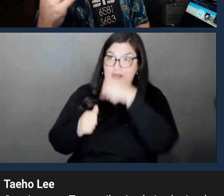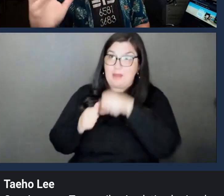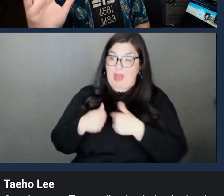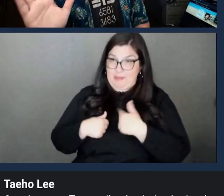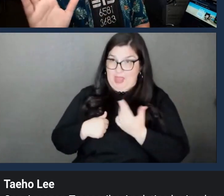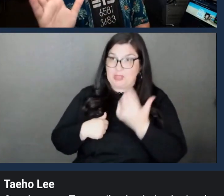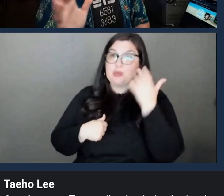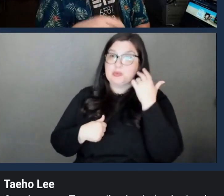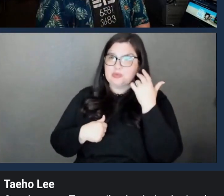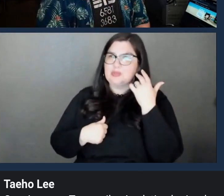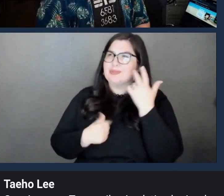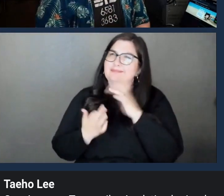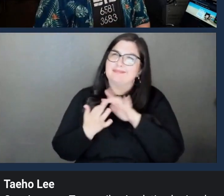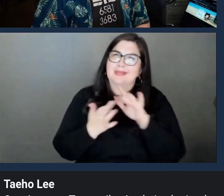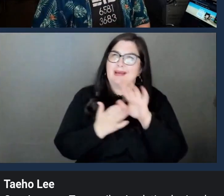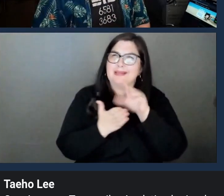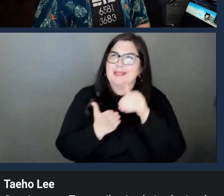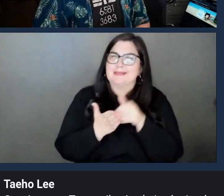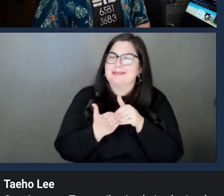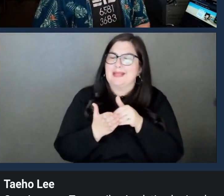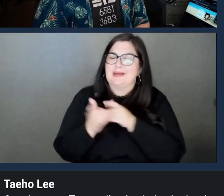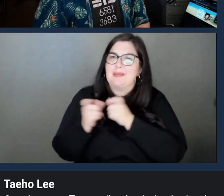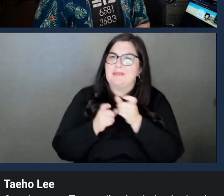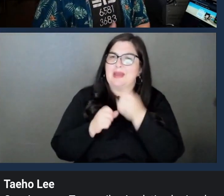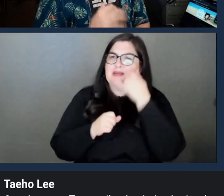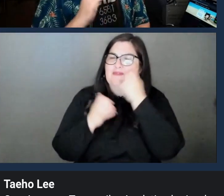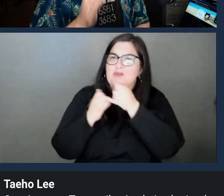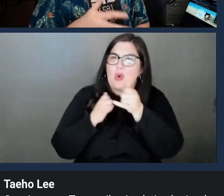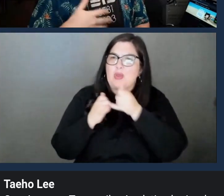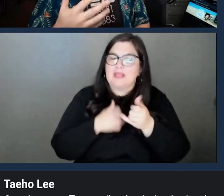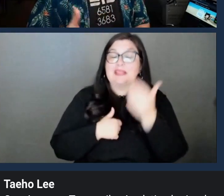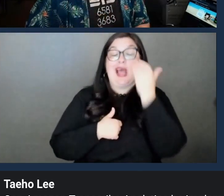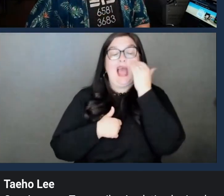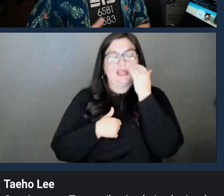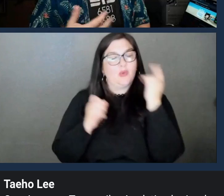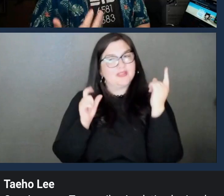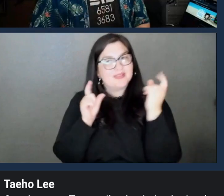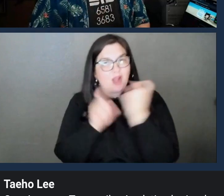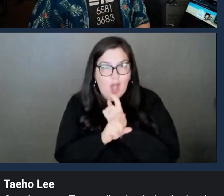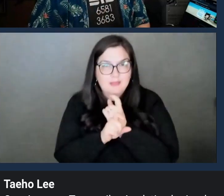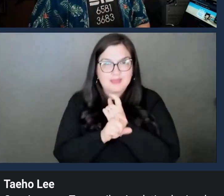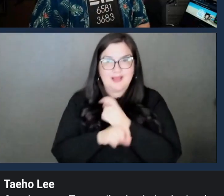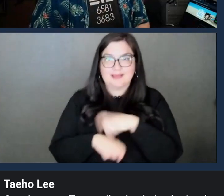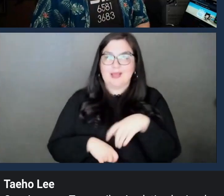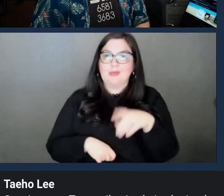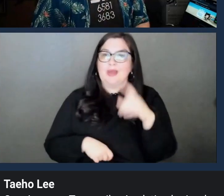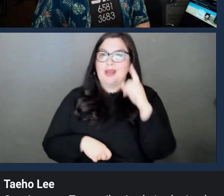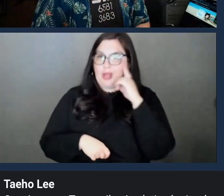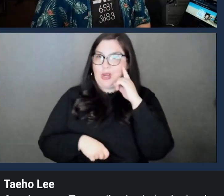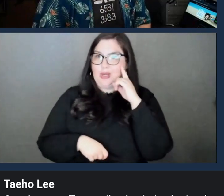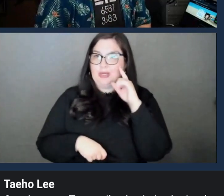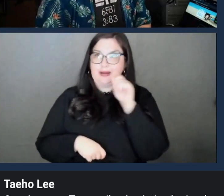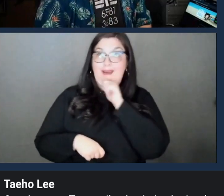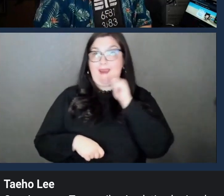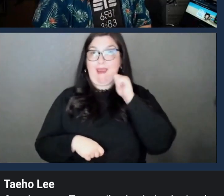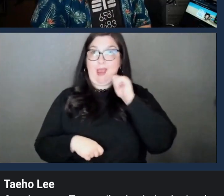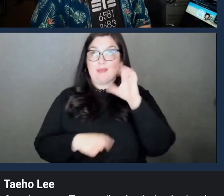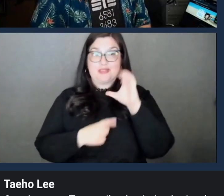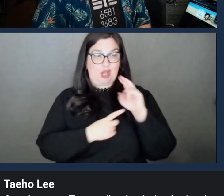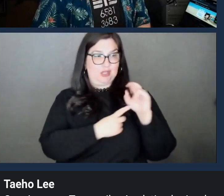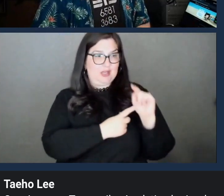manage some phone lines back in the day. I know it was super complicated. So when I've heard of something like Amazon Connect, it's just, oh my god, this is